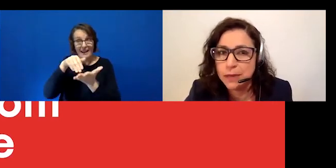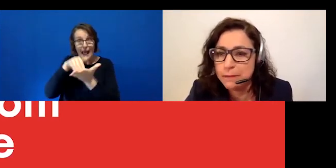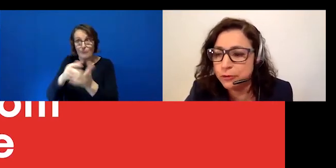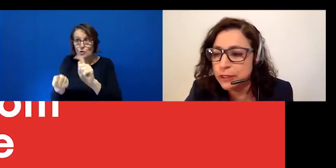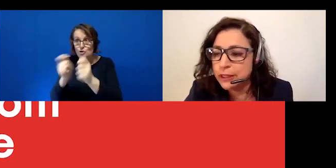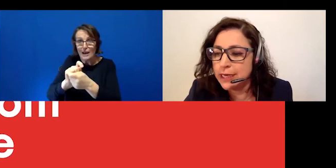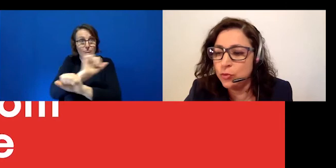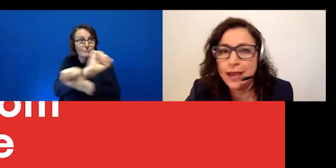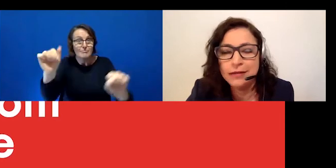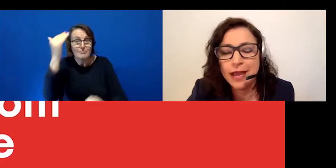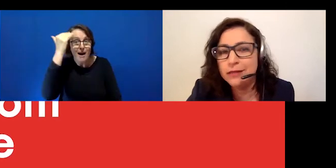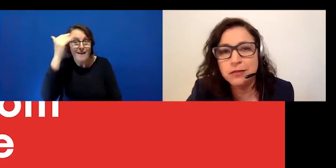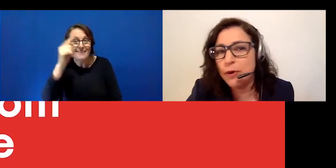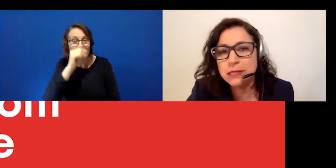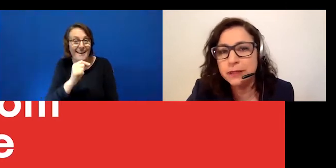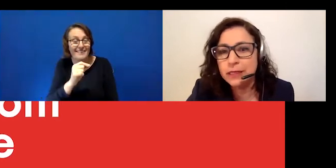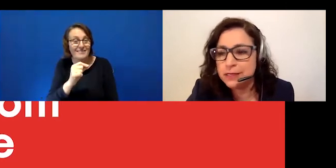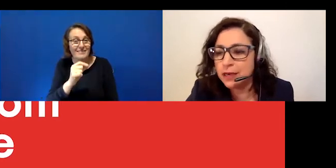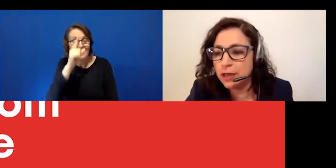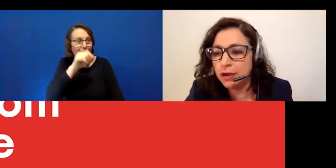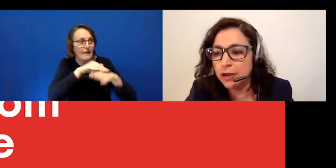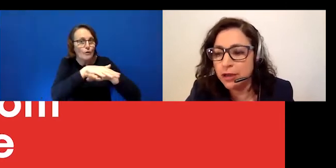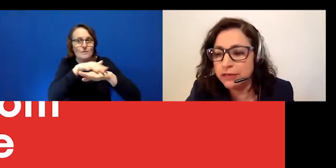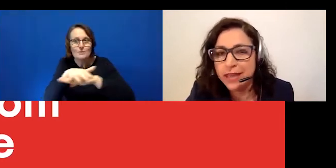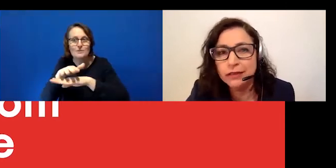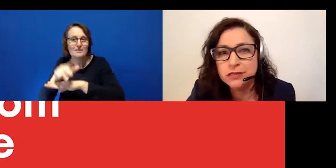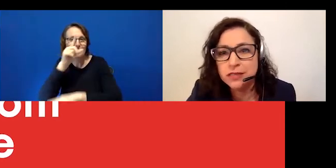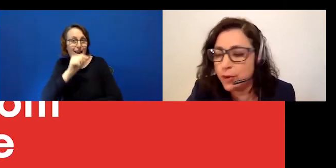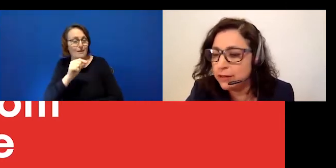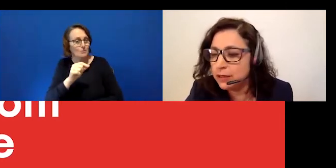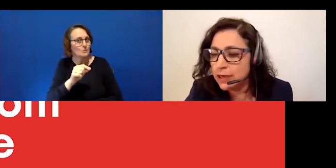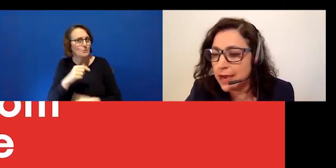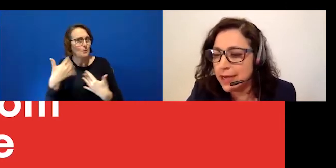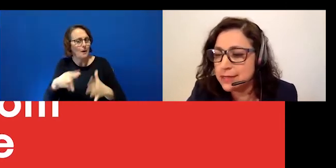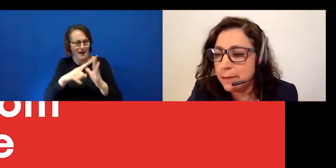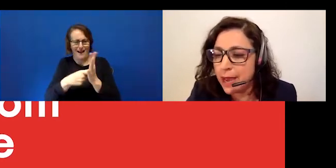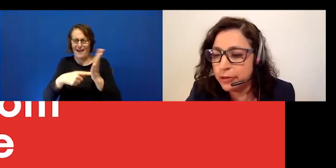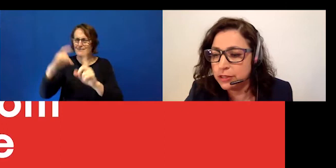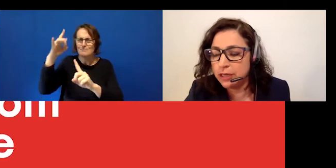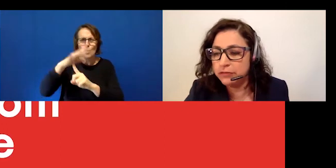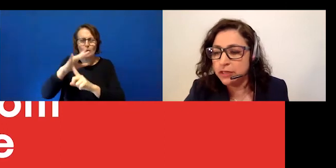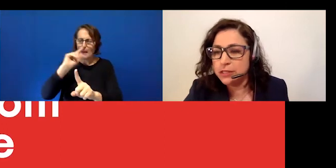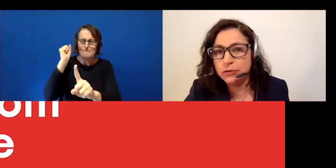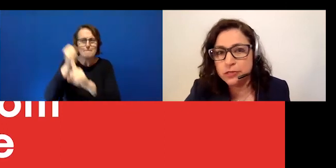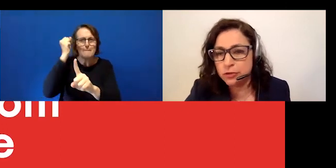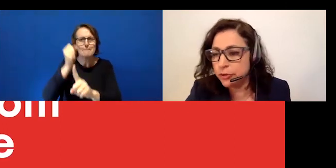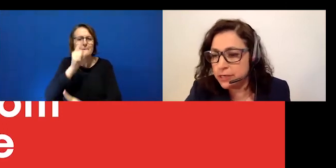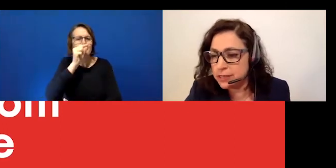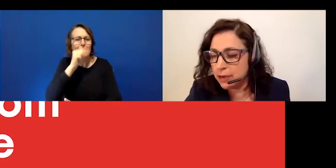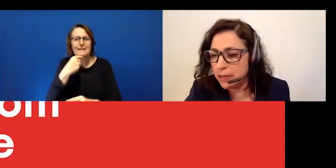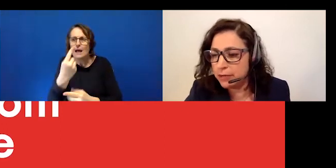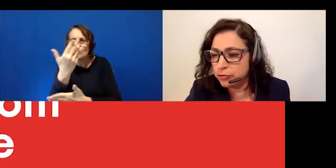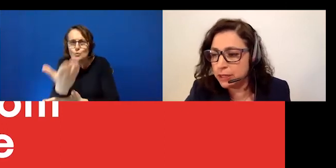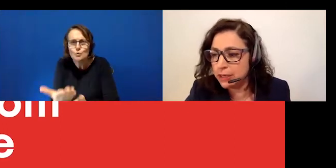connect people in what, and the possibilities are kind of endless in the way that art has that power to kind of tell